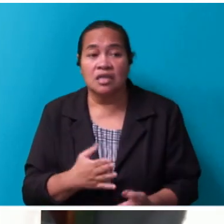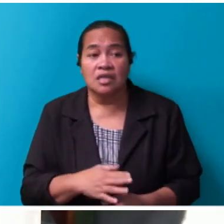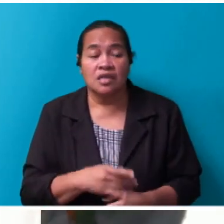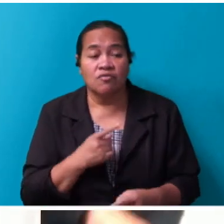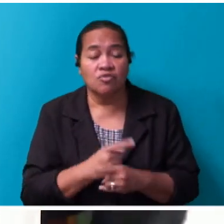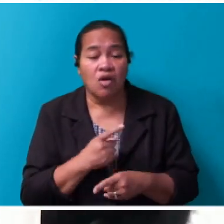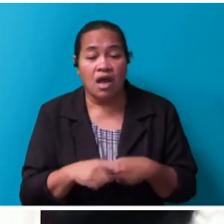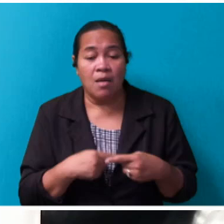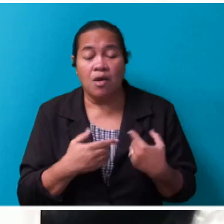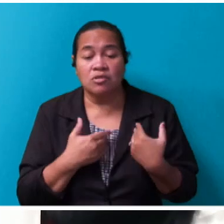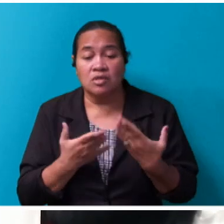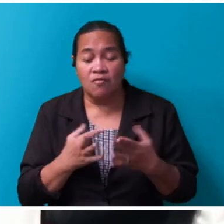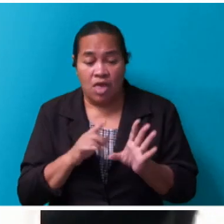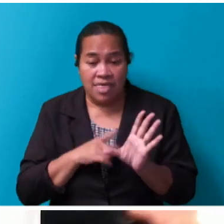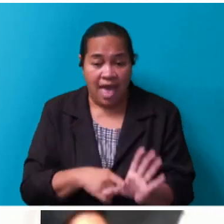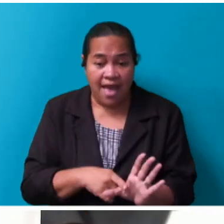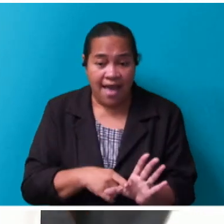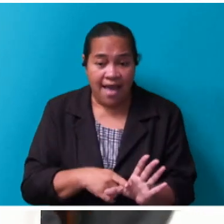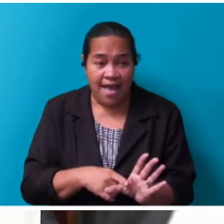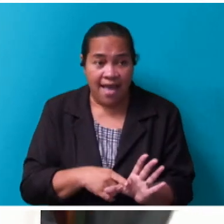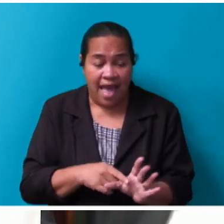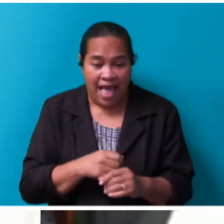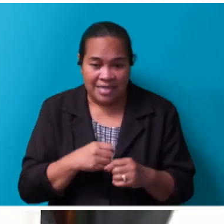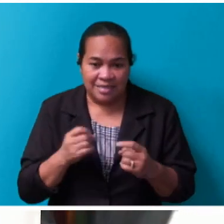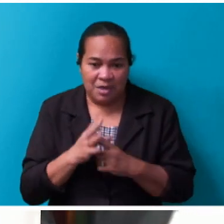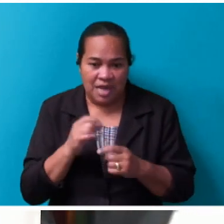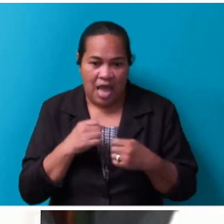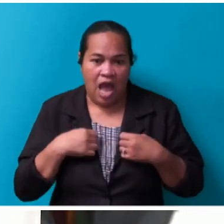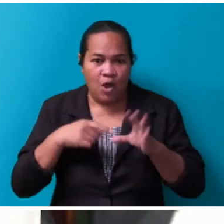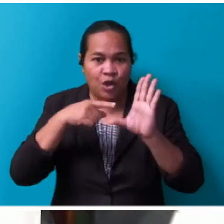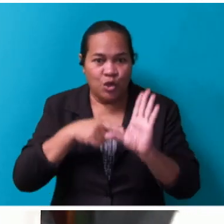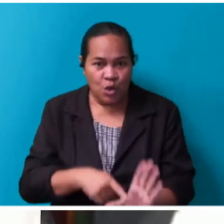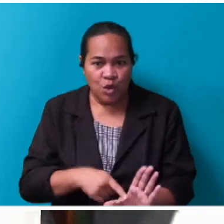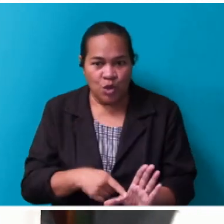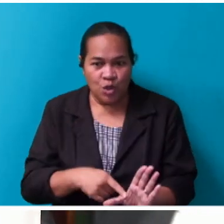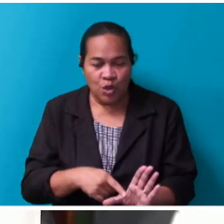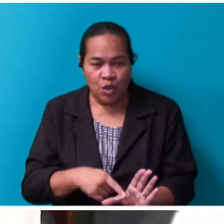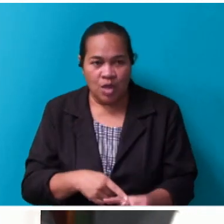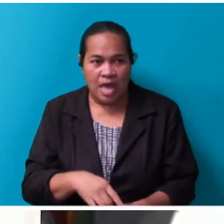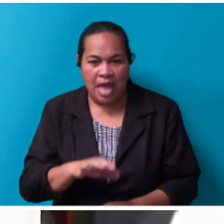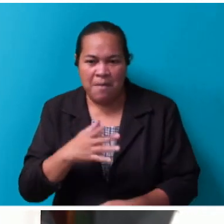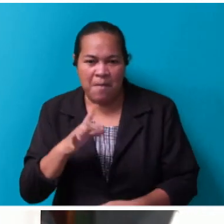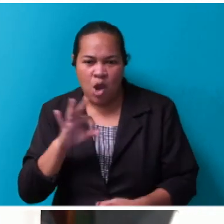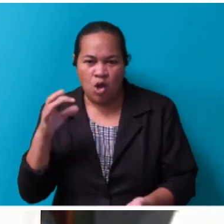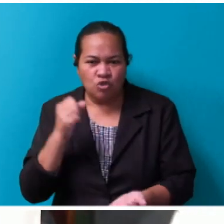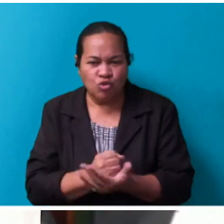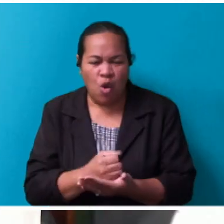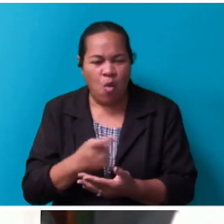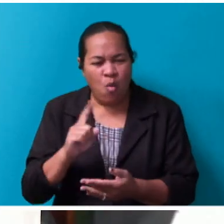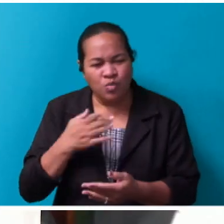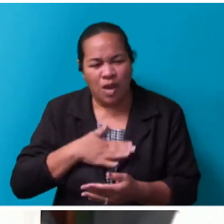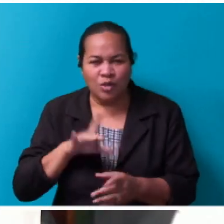to for our young and particularly our youth that are probably not sure about what they want to do when they